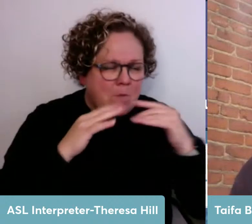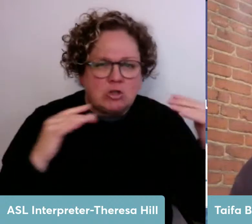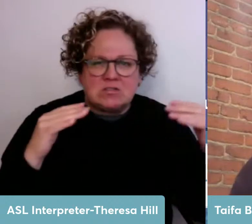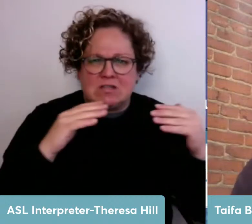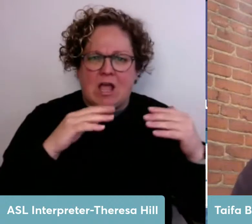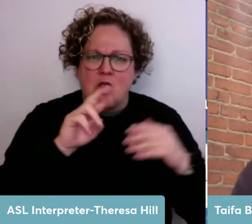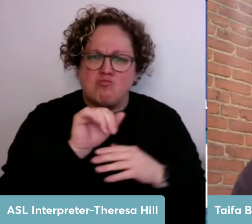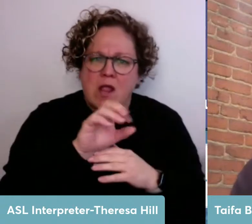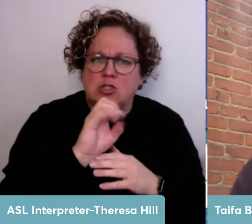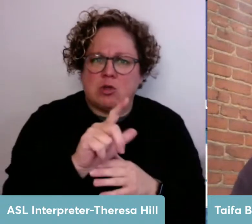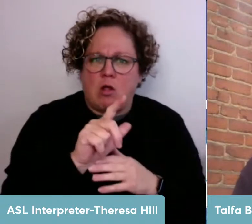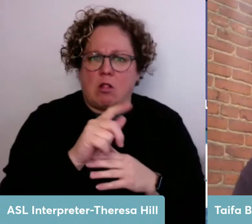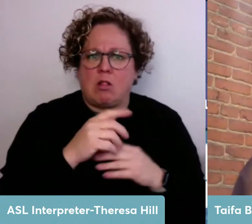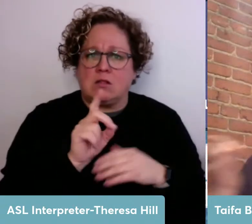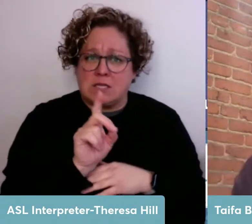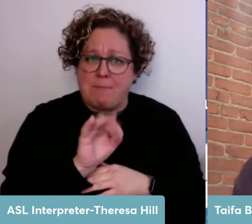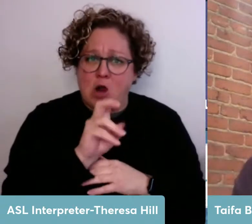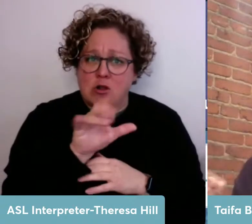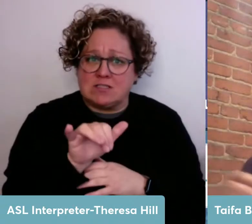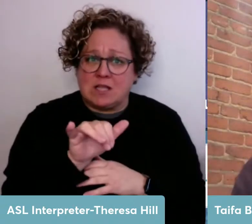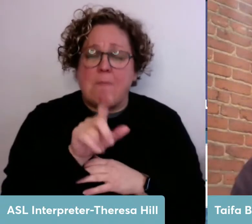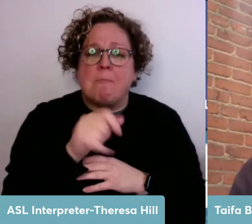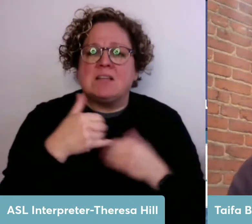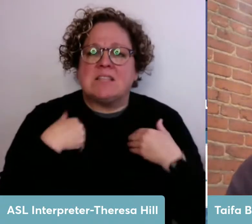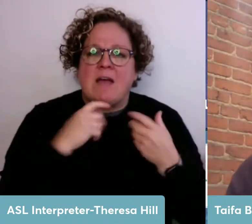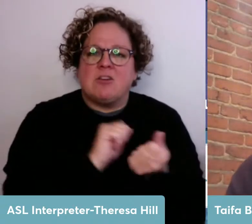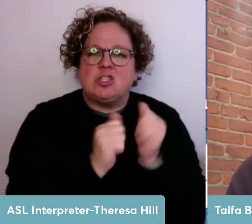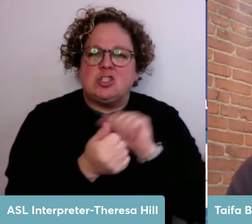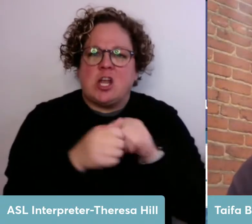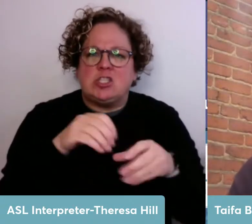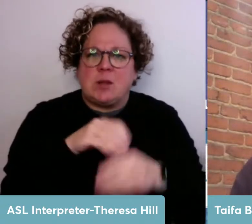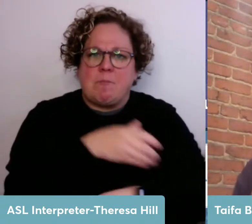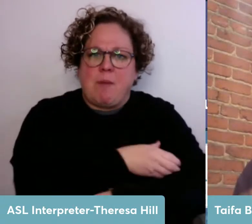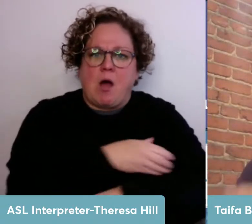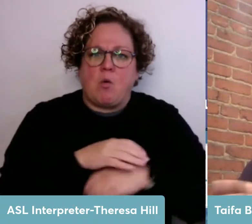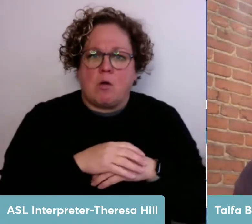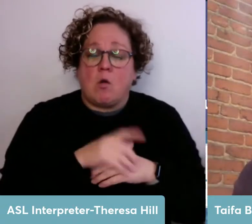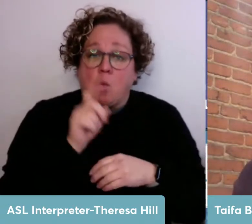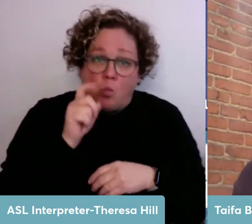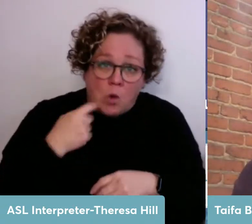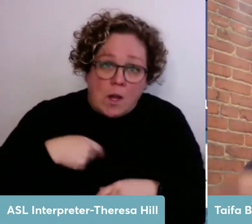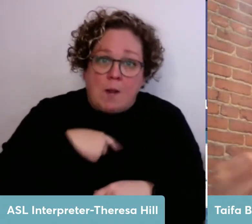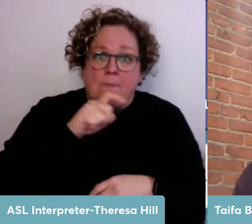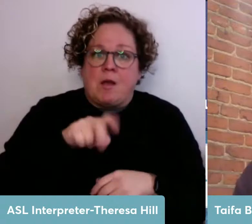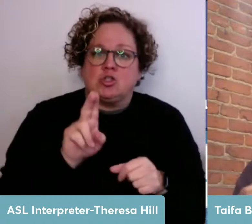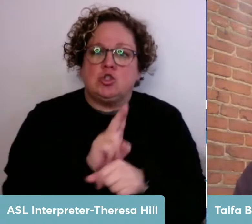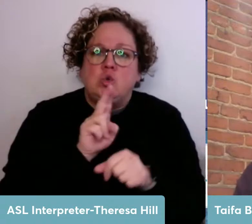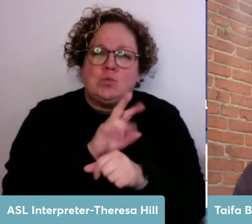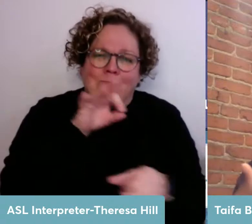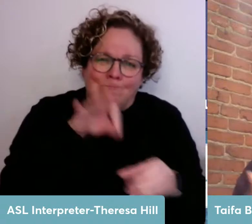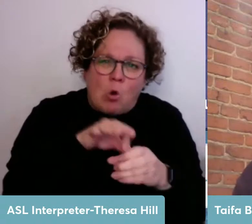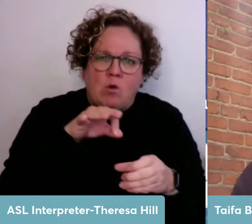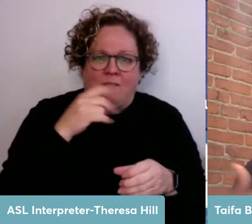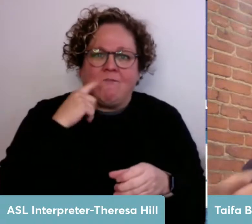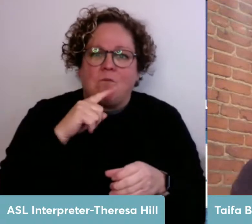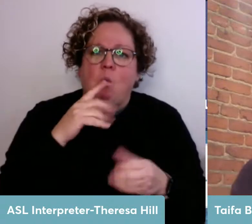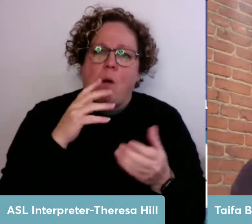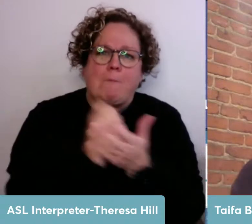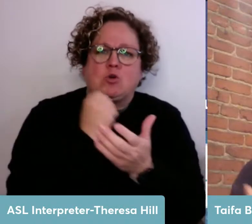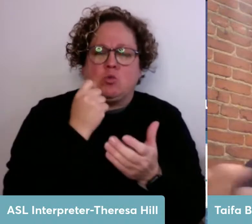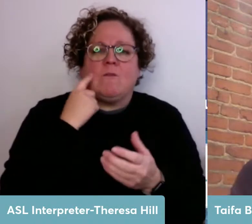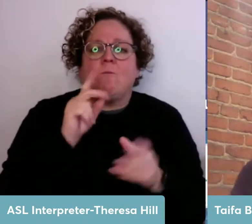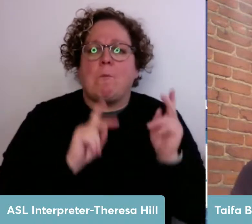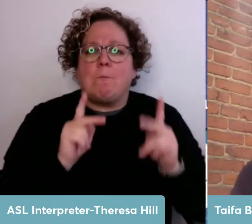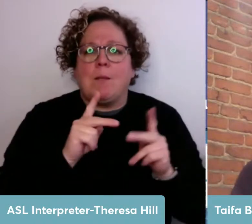a power shift. And we must expand across the ballot and opportunities for people of color to actually run